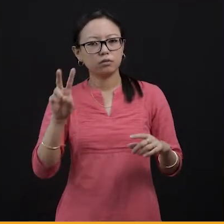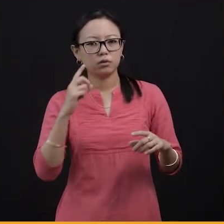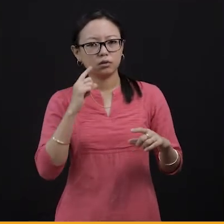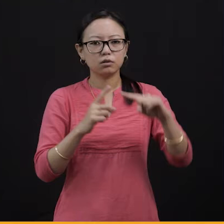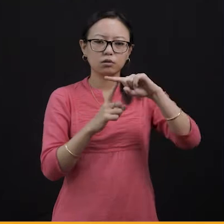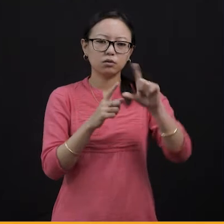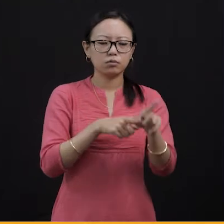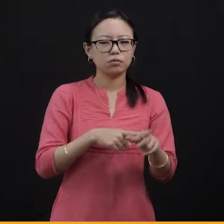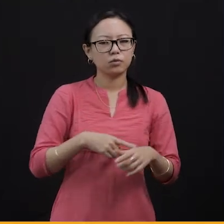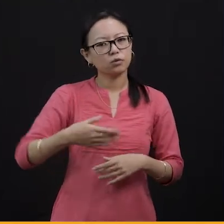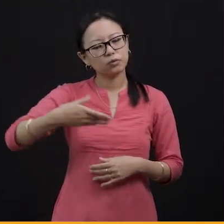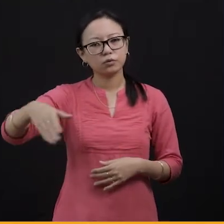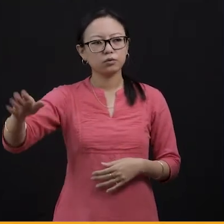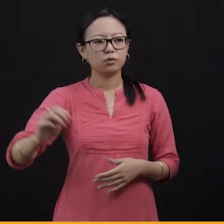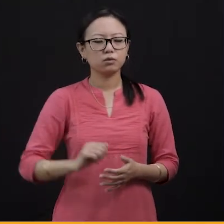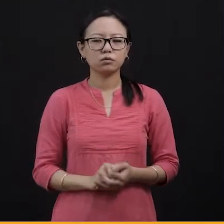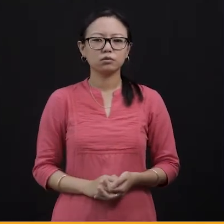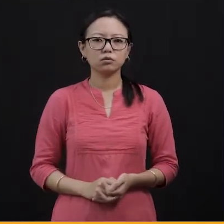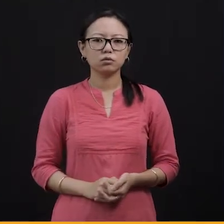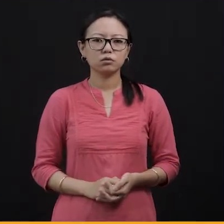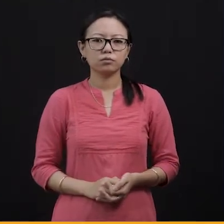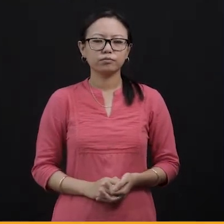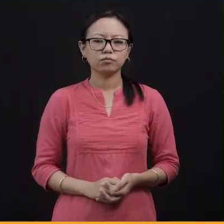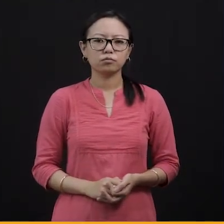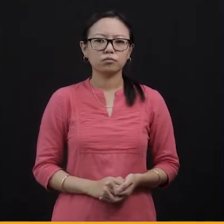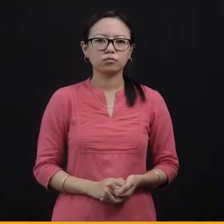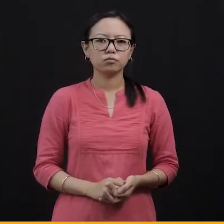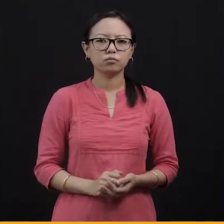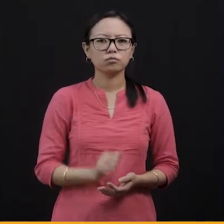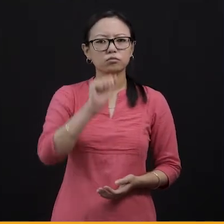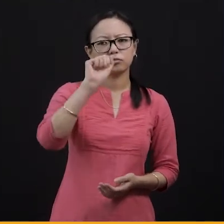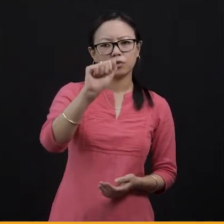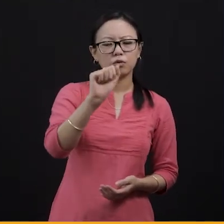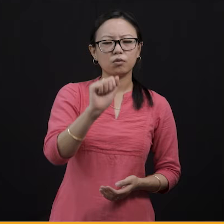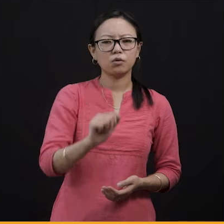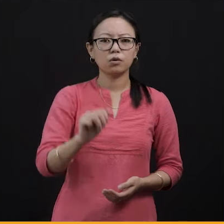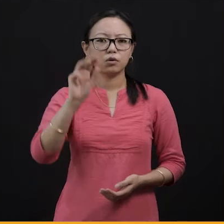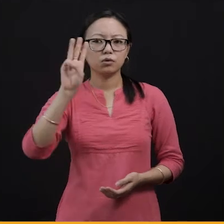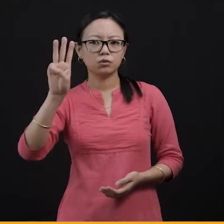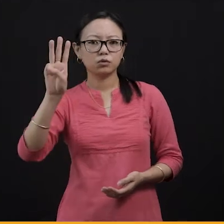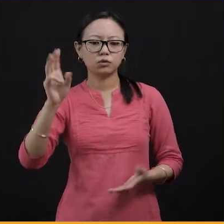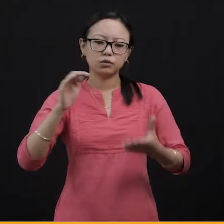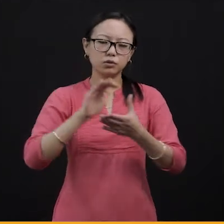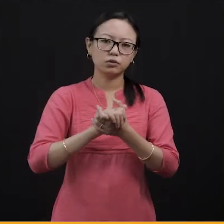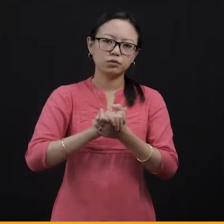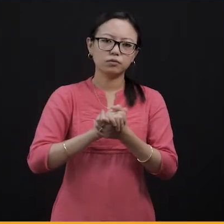activity. So you can do it with 3 of your friends who live in a different